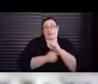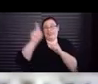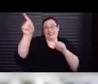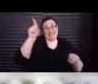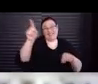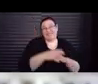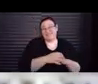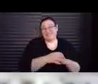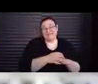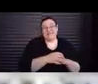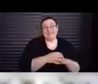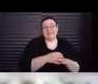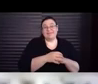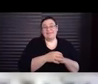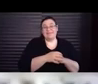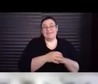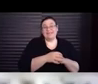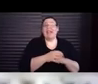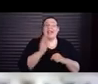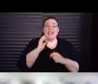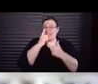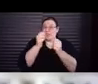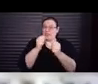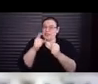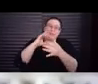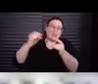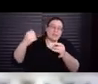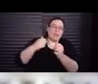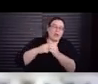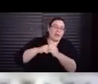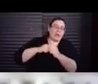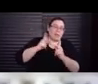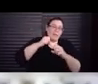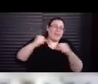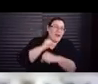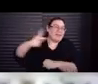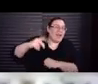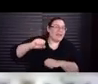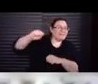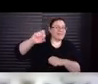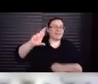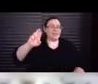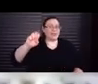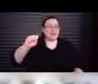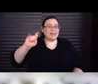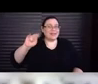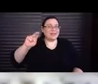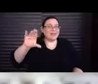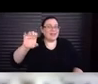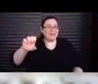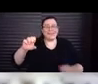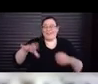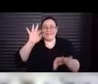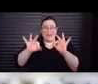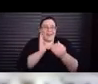And as you know, you're very interested in resistance, you mentioned, to find those instances of resistance, to find those records